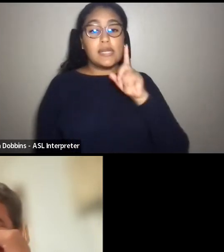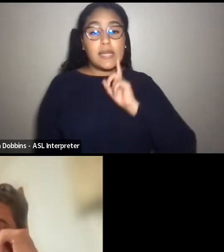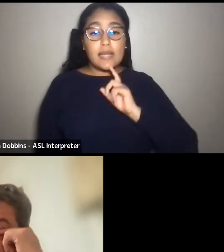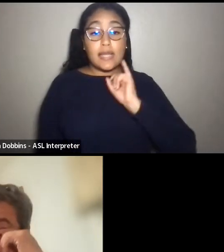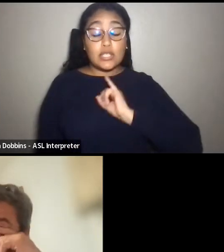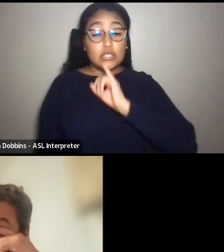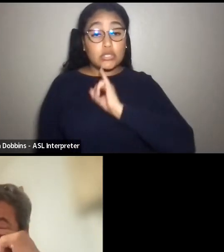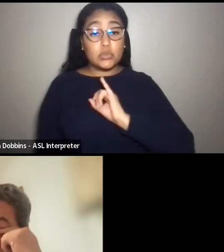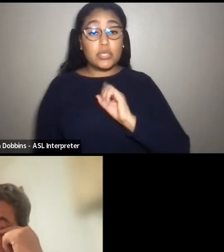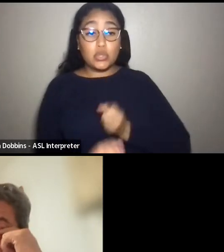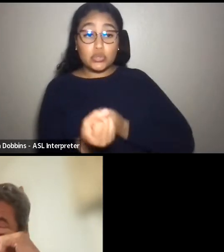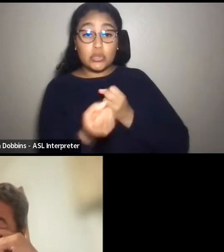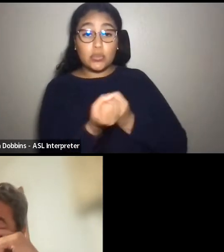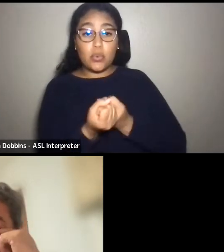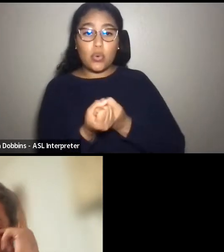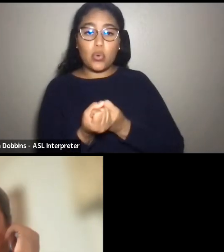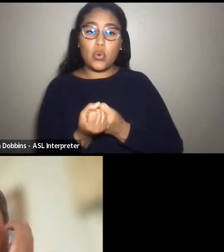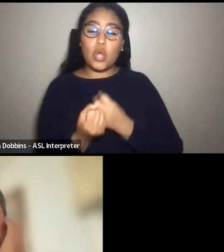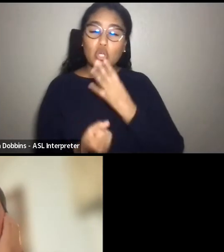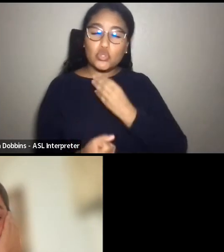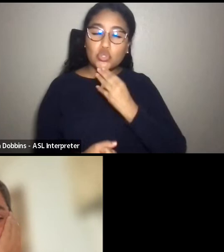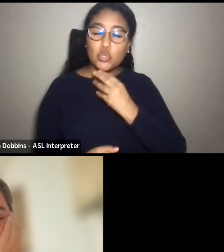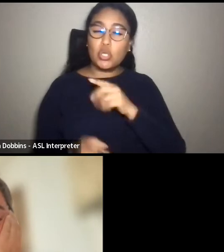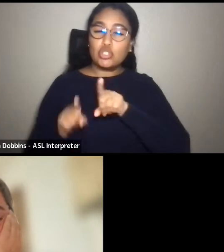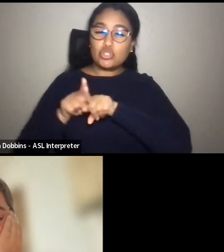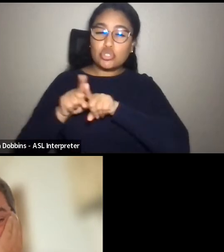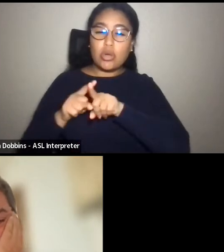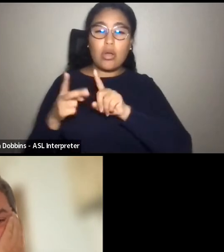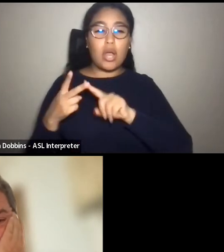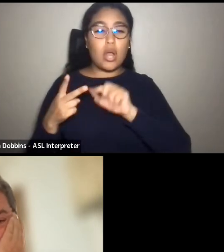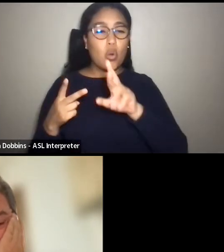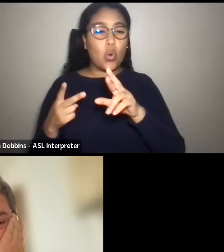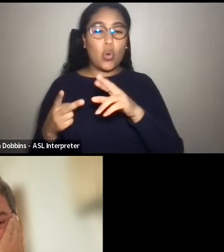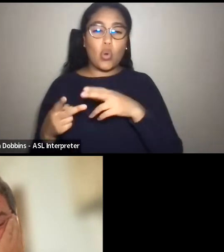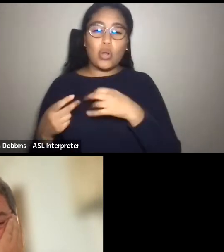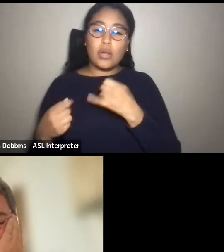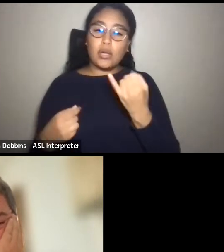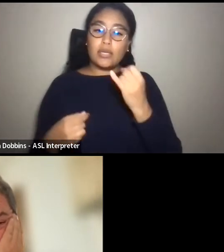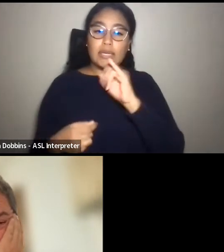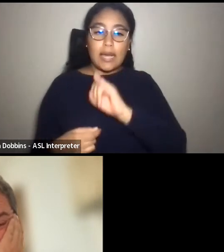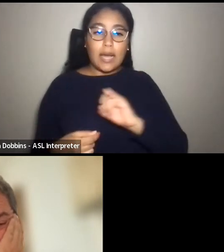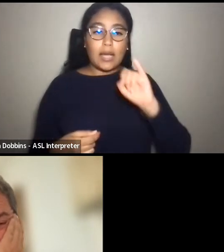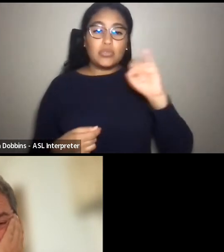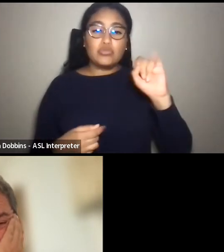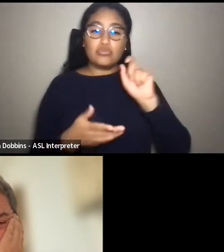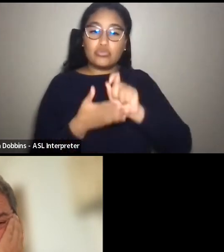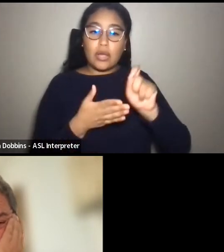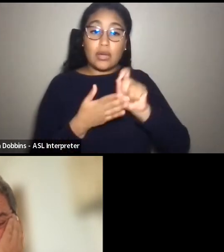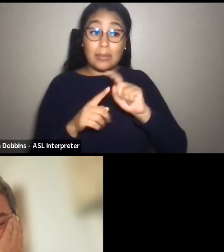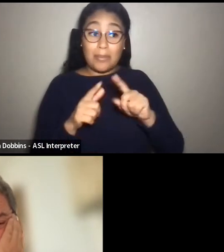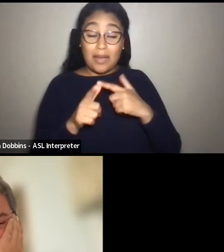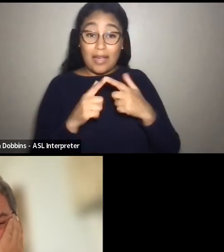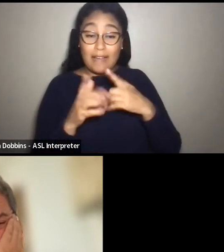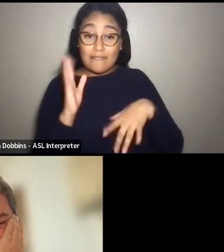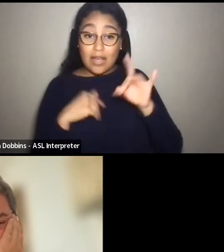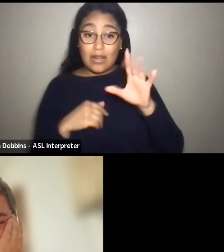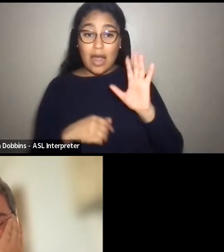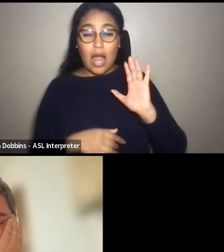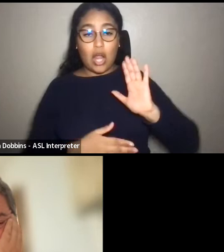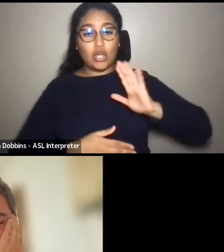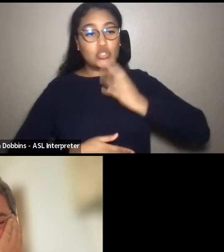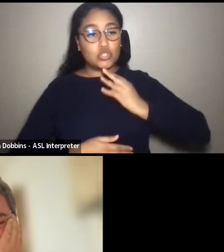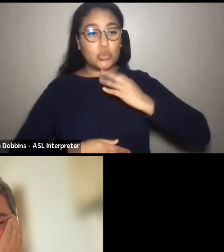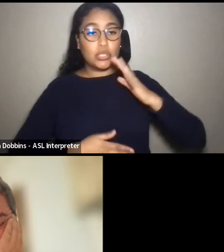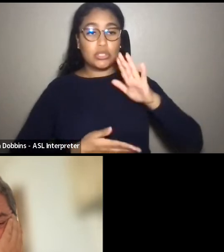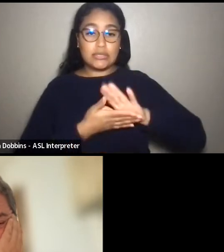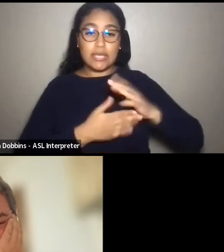scared. She didn't. We just found out just a few hours ago that our Jewish day school is closed tomorrow. And my daughter